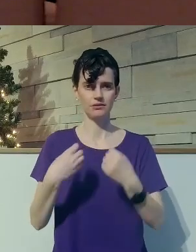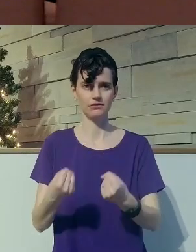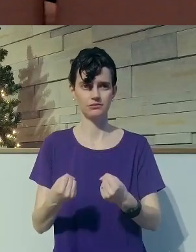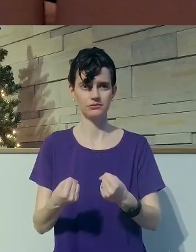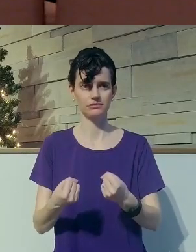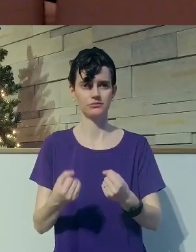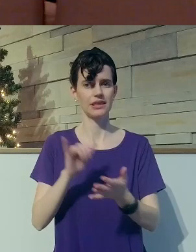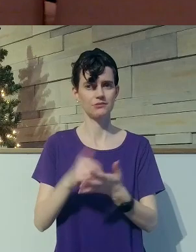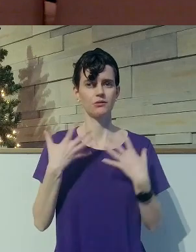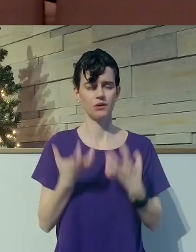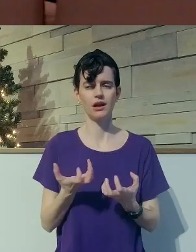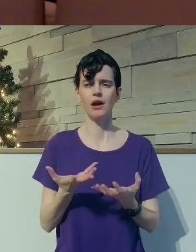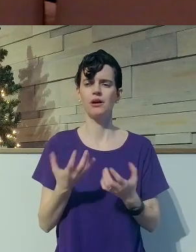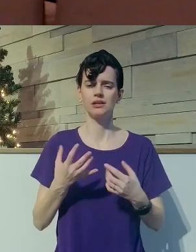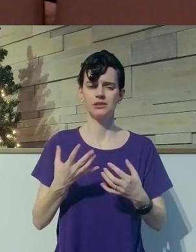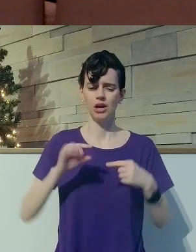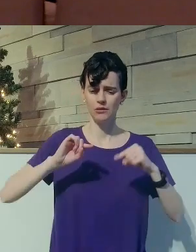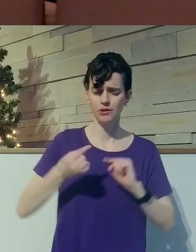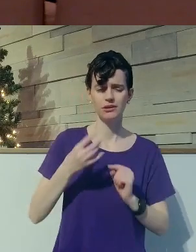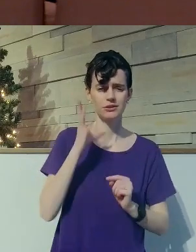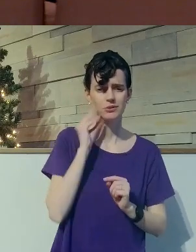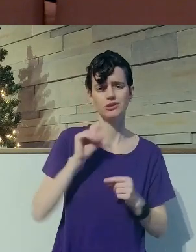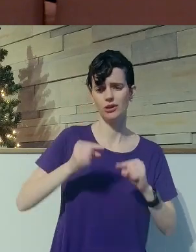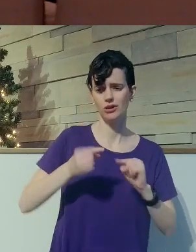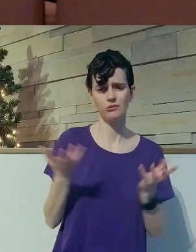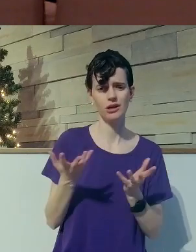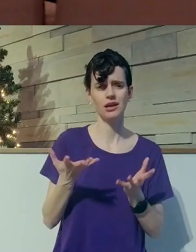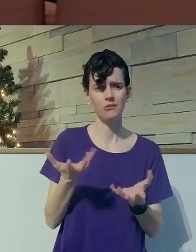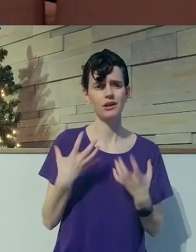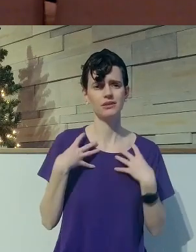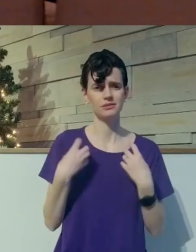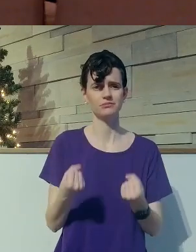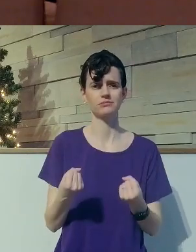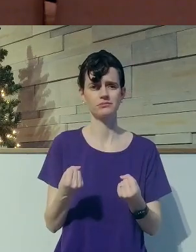And that's what we want. I want to be healed. I've been hurt, and what do I want when I've been hurt? I want to be healed.